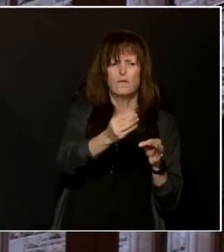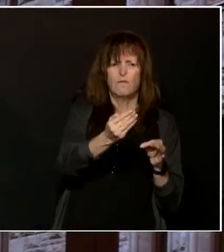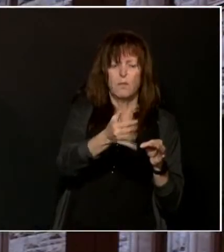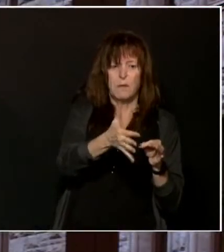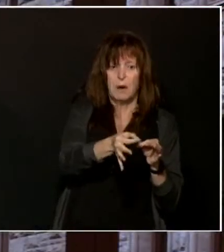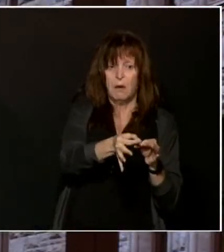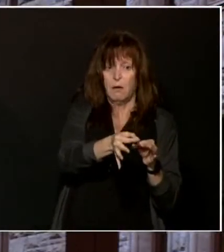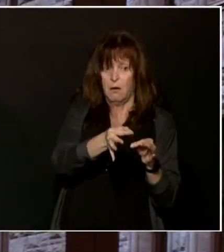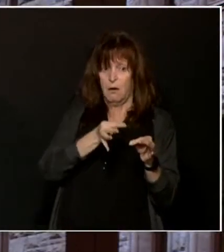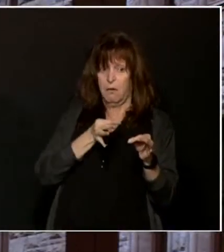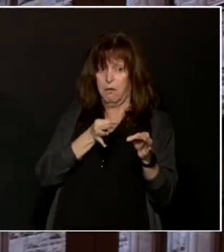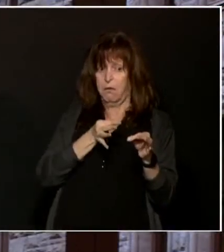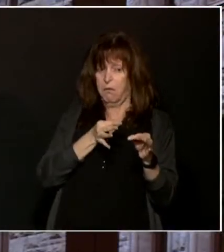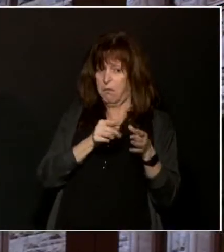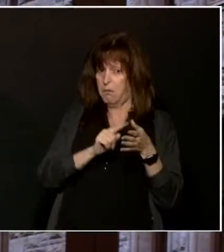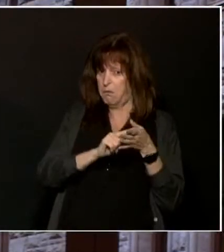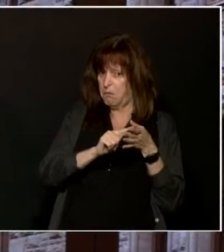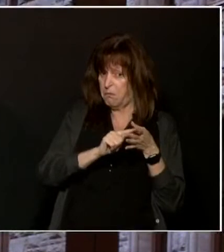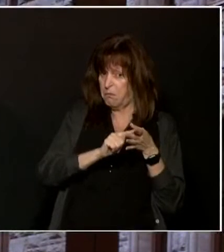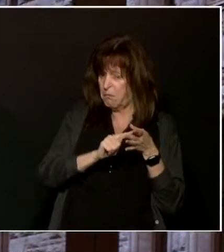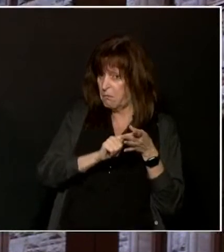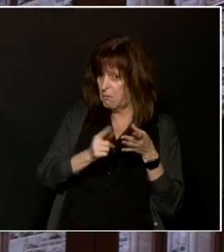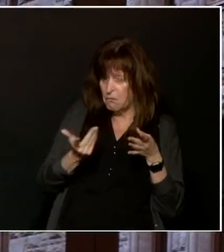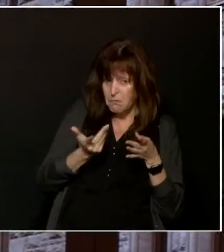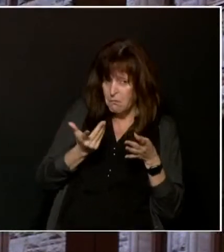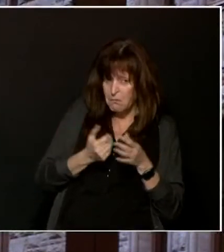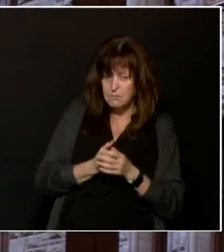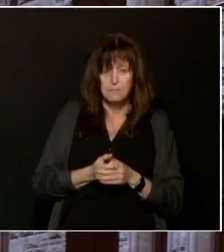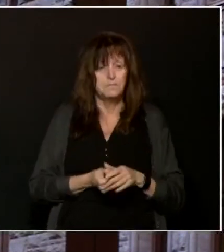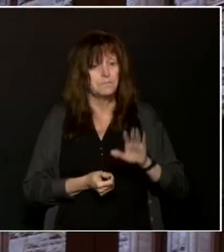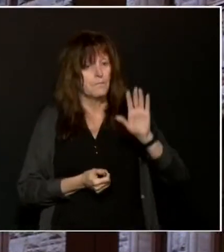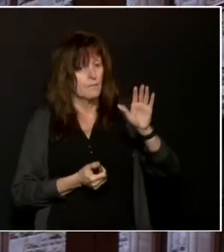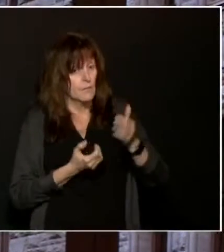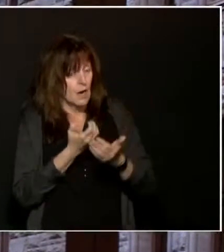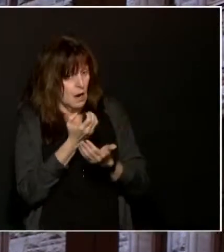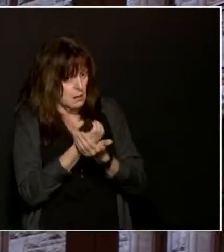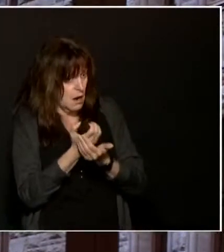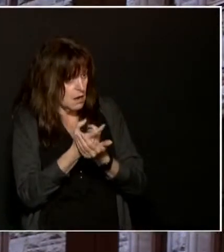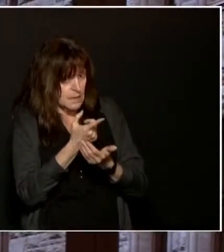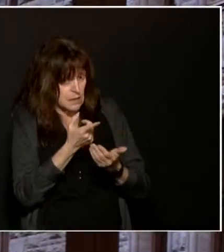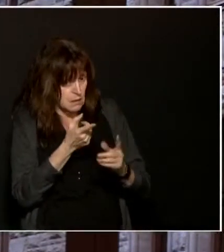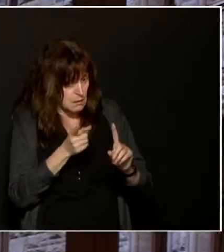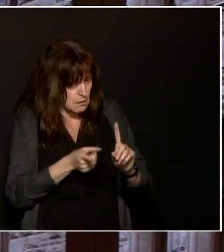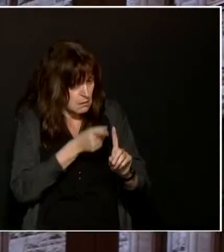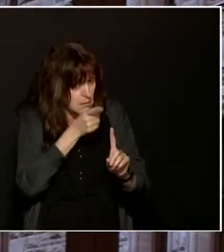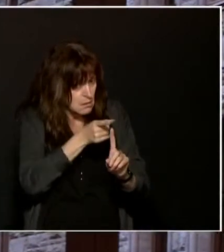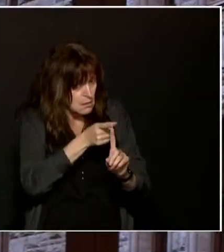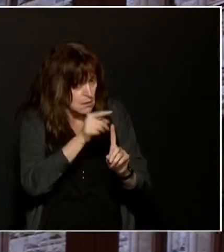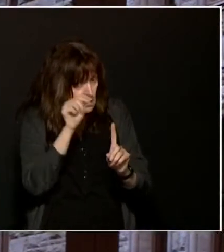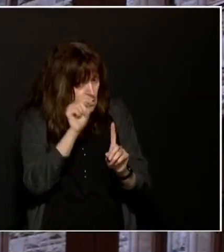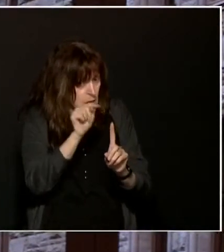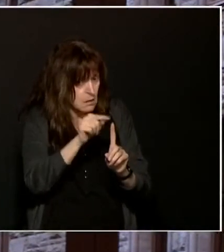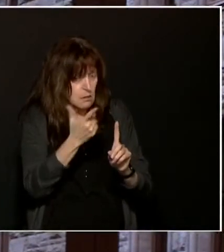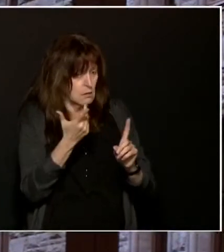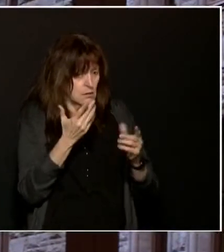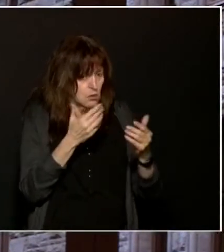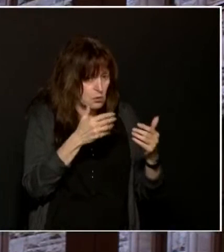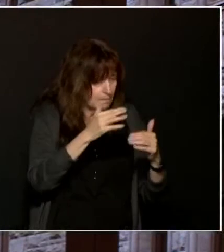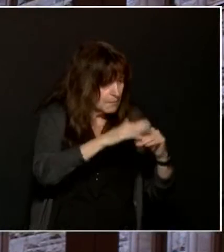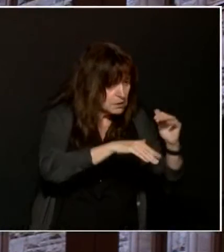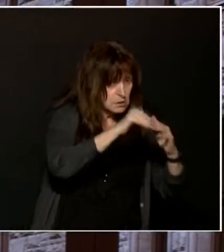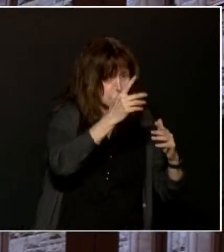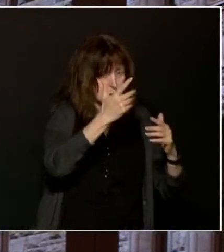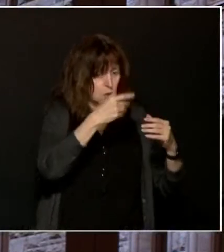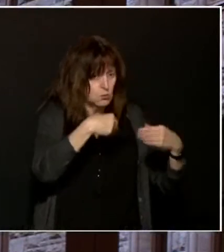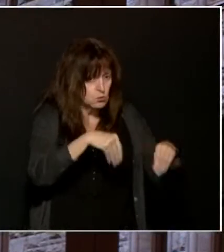So the economy, I think you're alluding to certain facilities and aspects that we said would be in